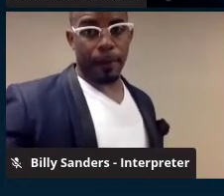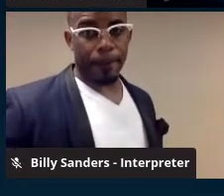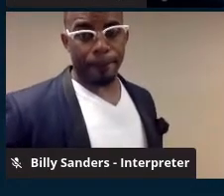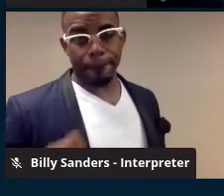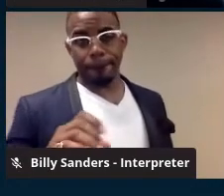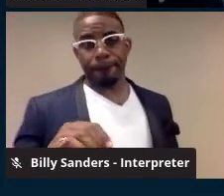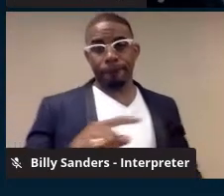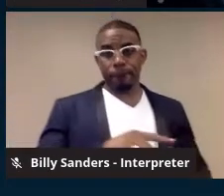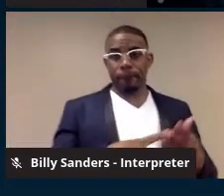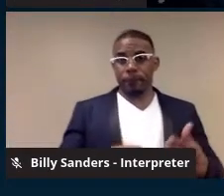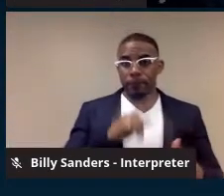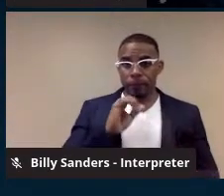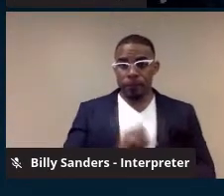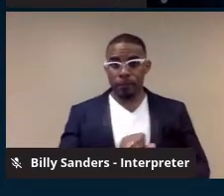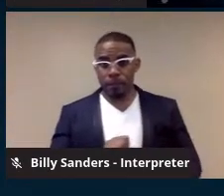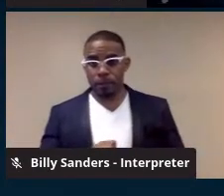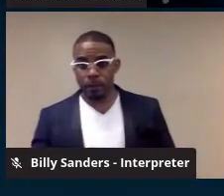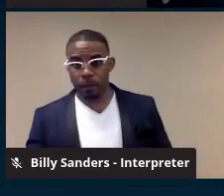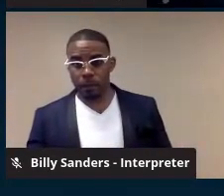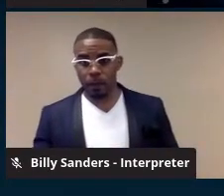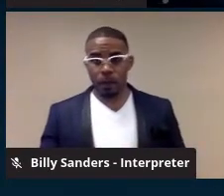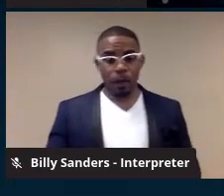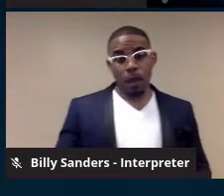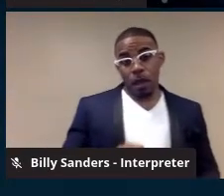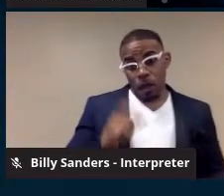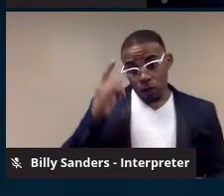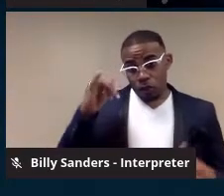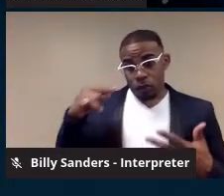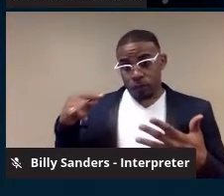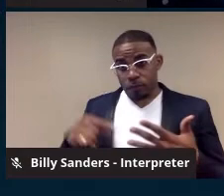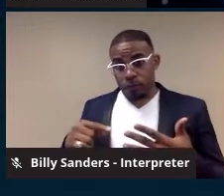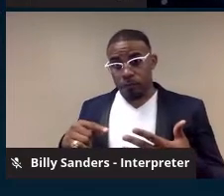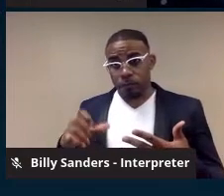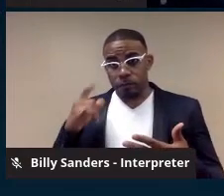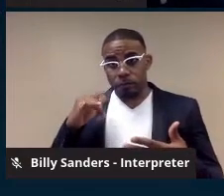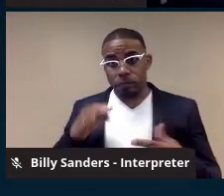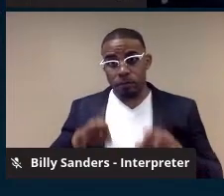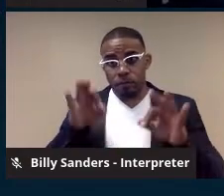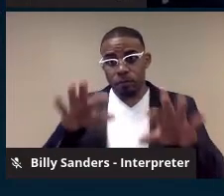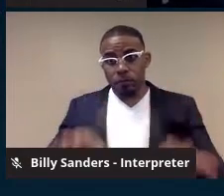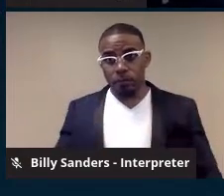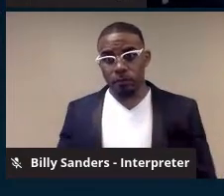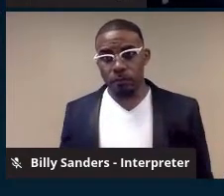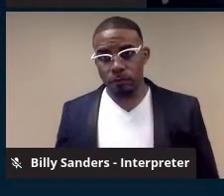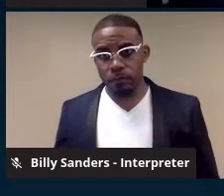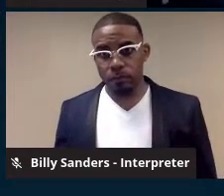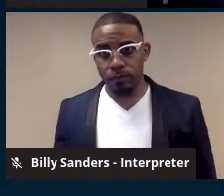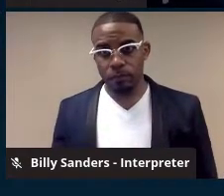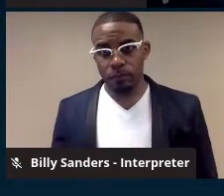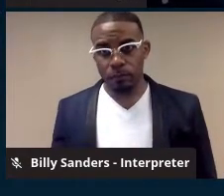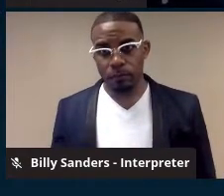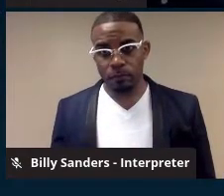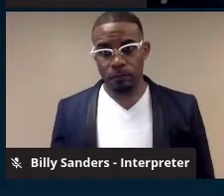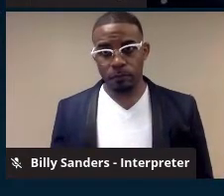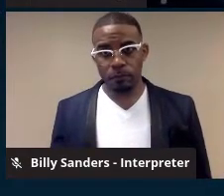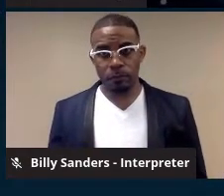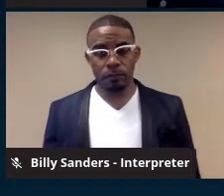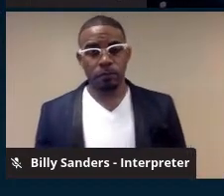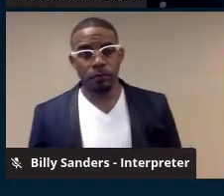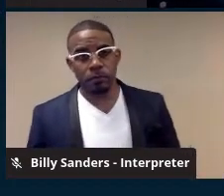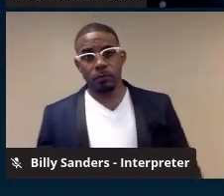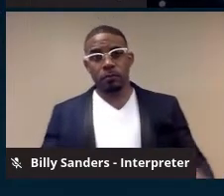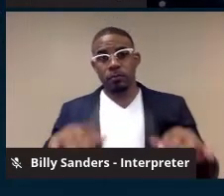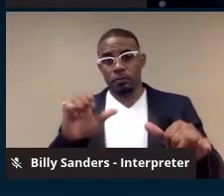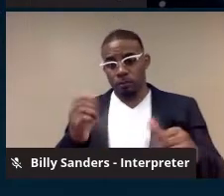for hosting Razor components on the server in a .NET Core app. And the UI updates are handled